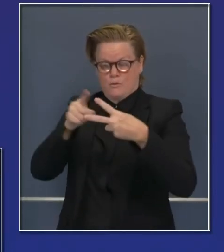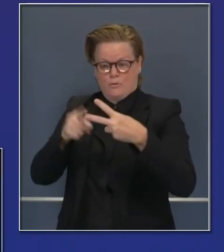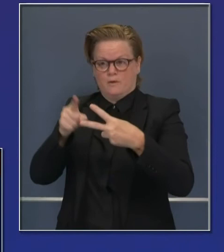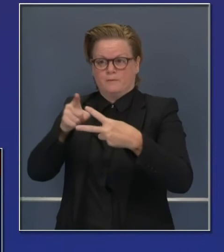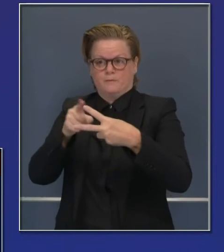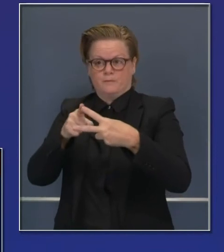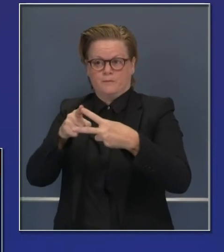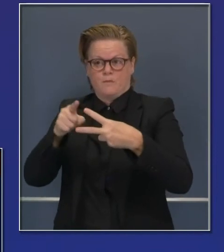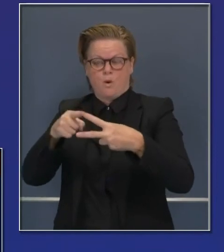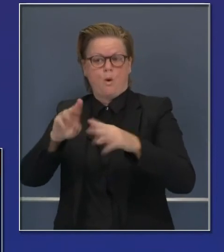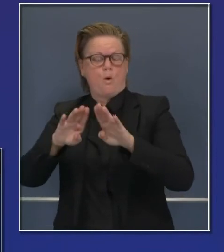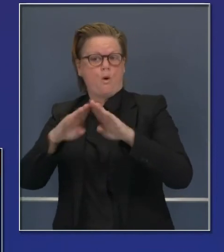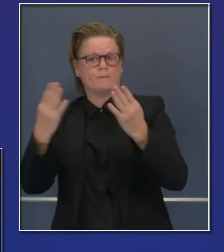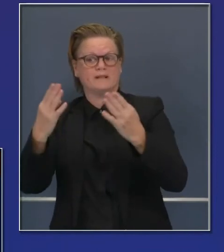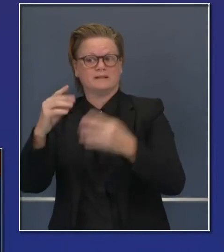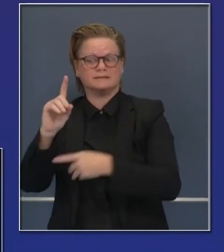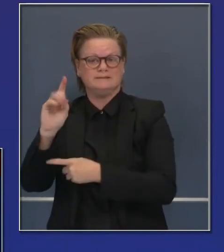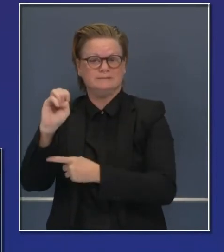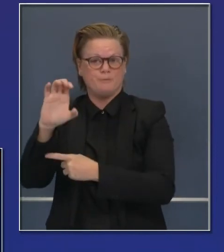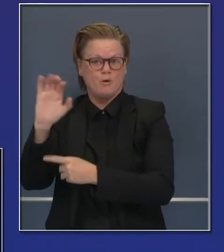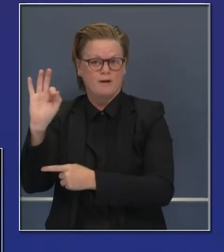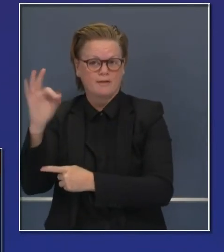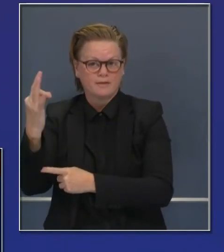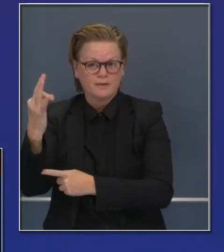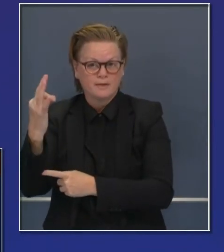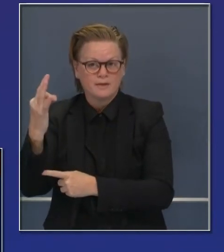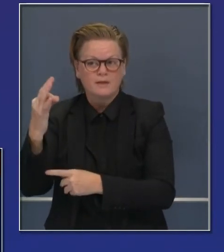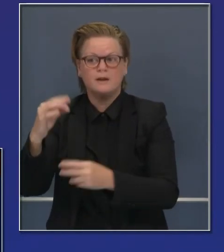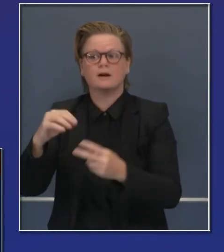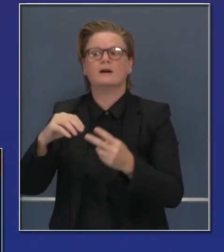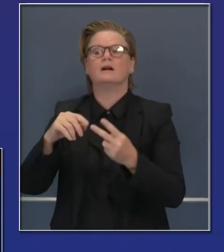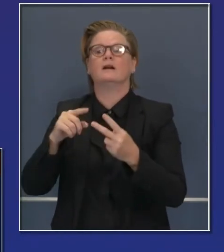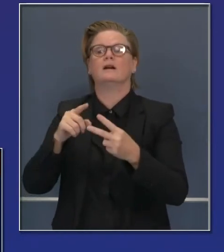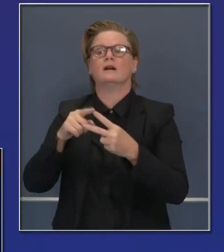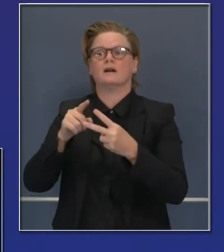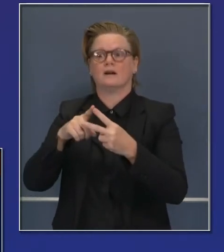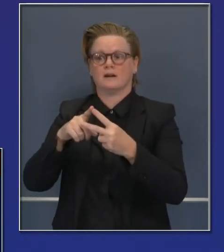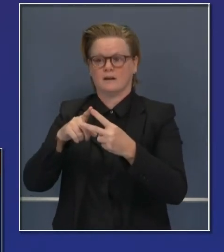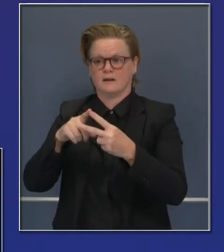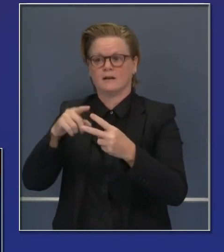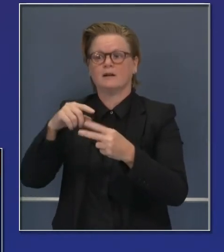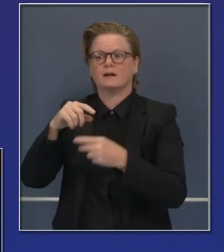number of days, the Arco Sleep Train Arena that could take in over